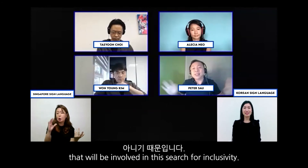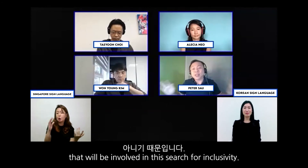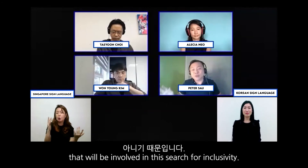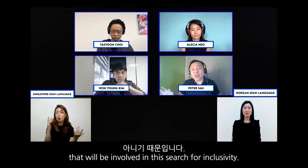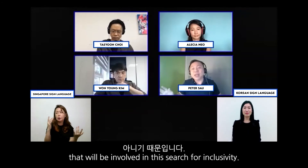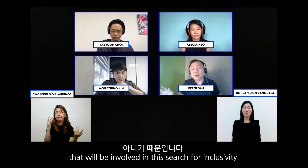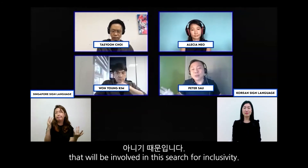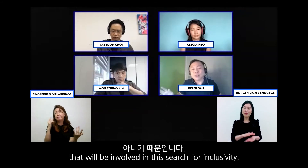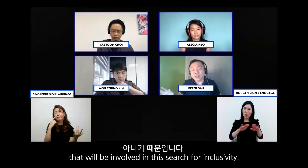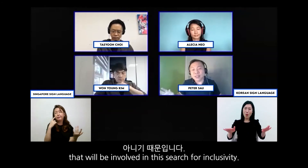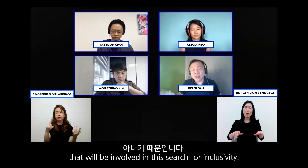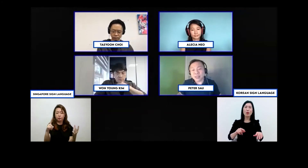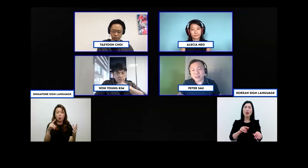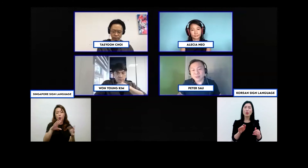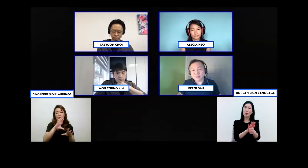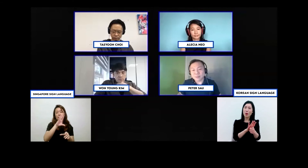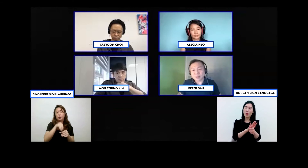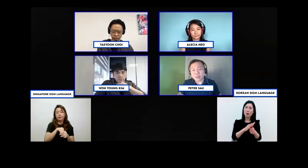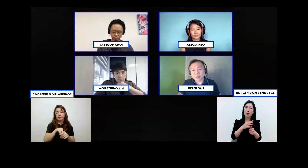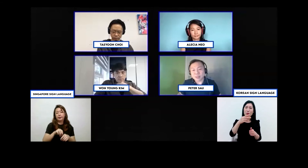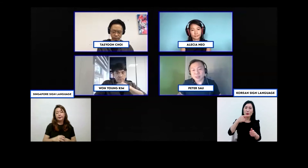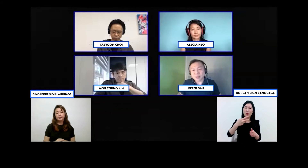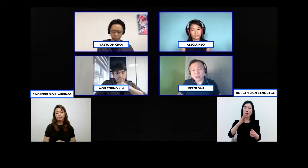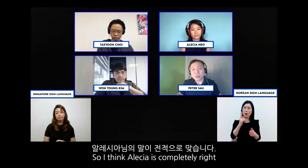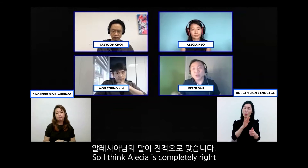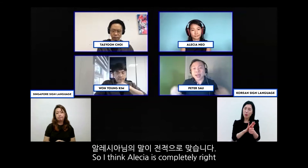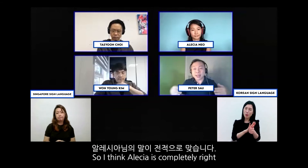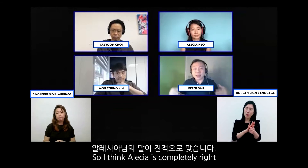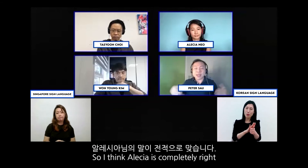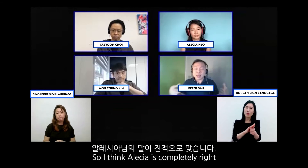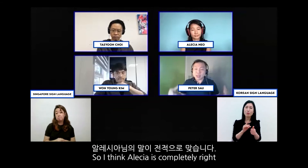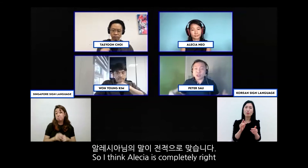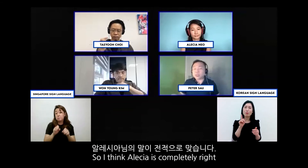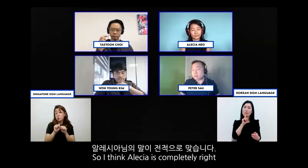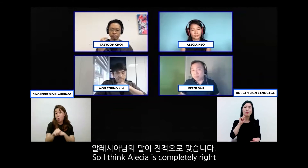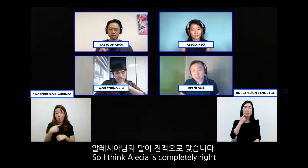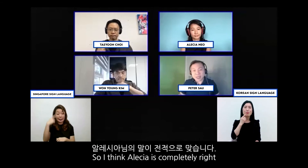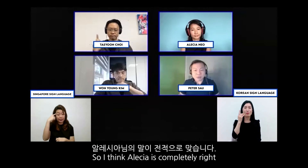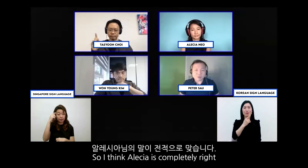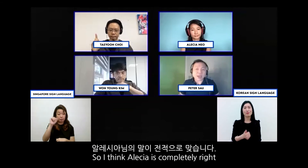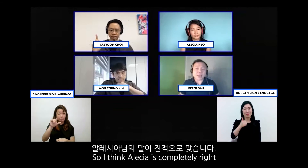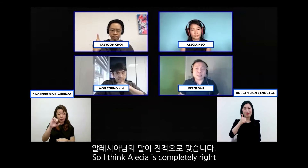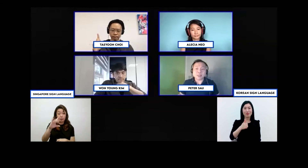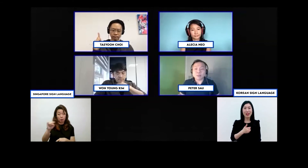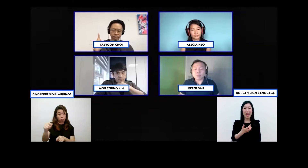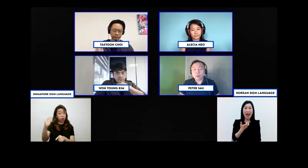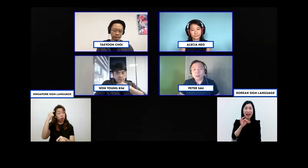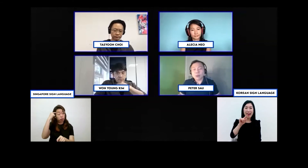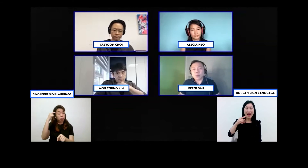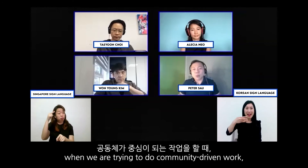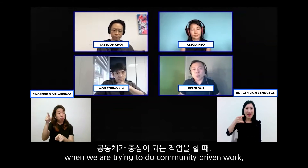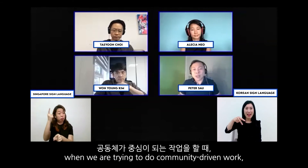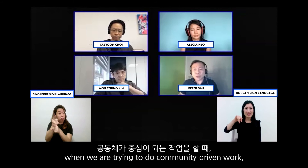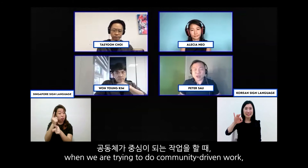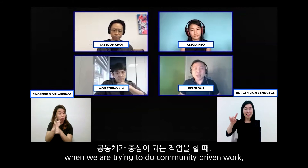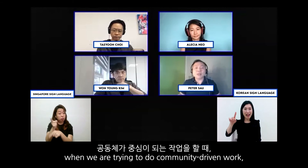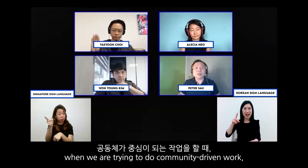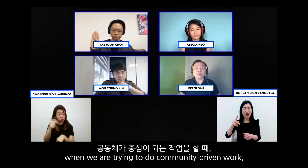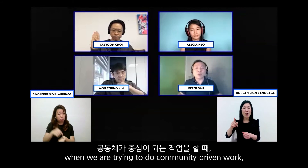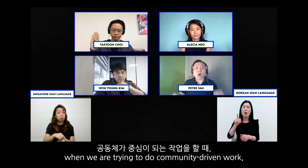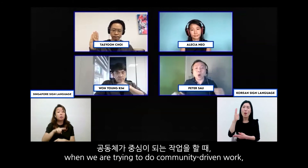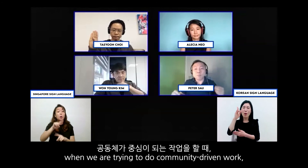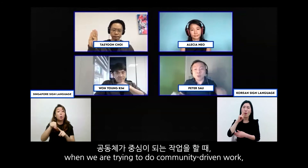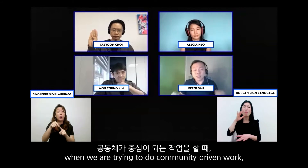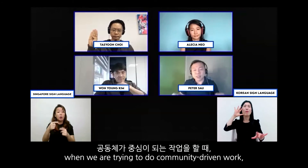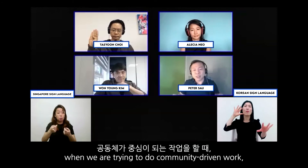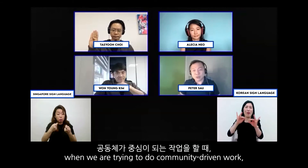in this search for inclusivity. So I think Alecia is completely right. When we are trying to